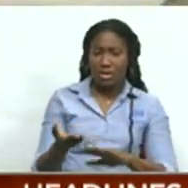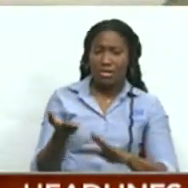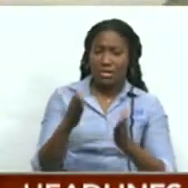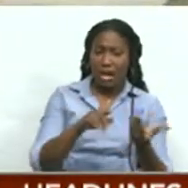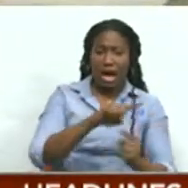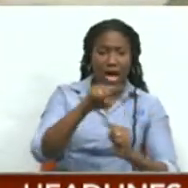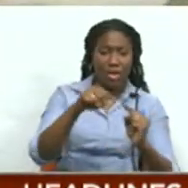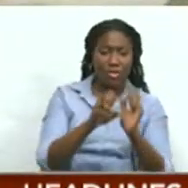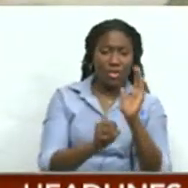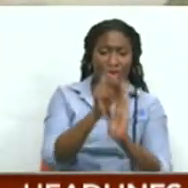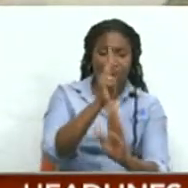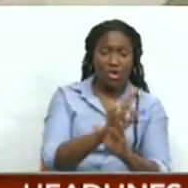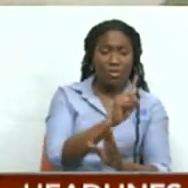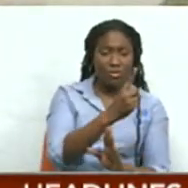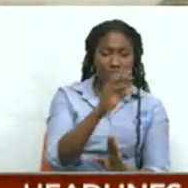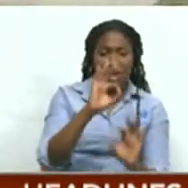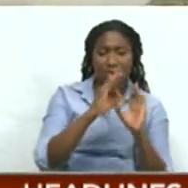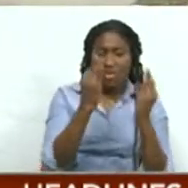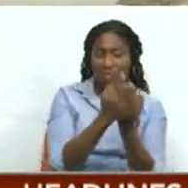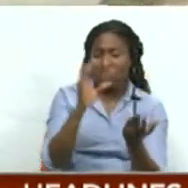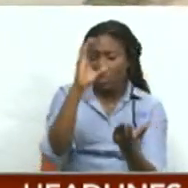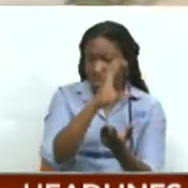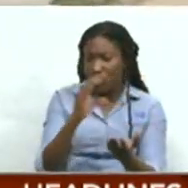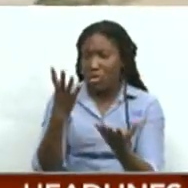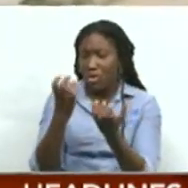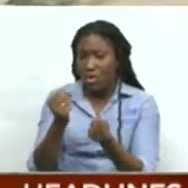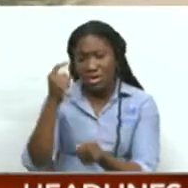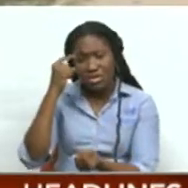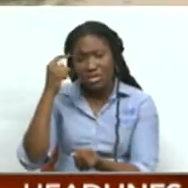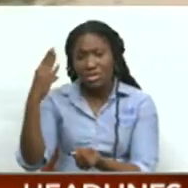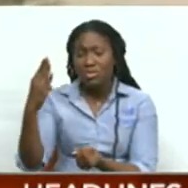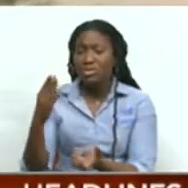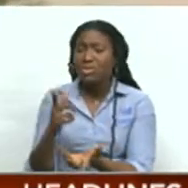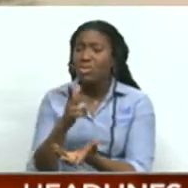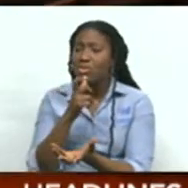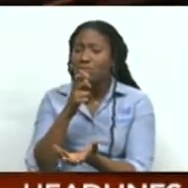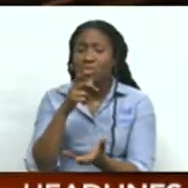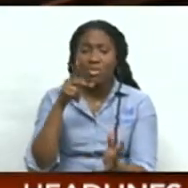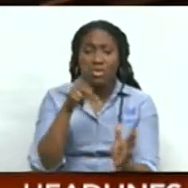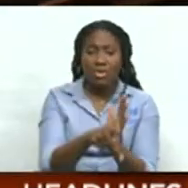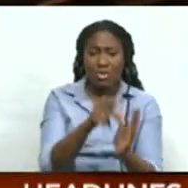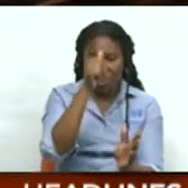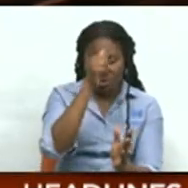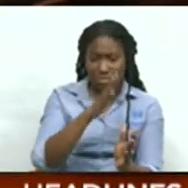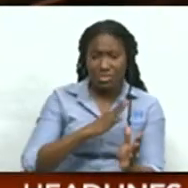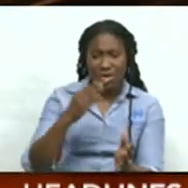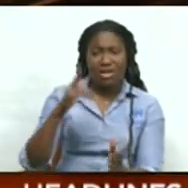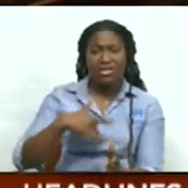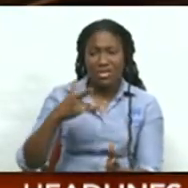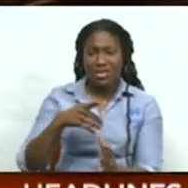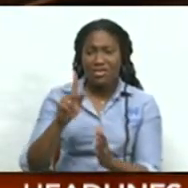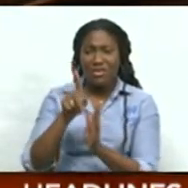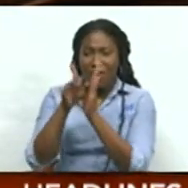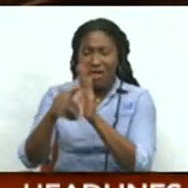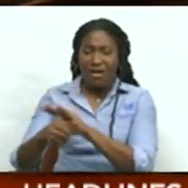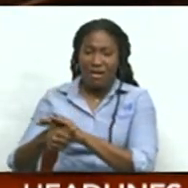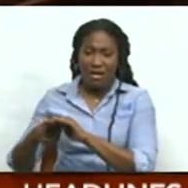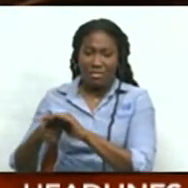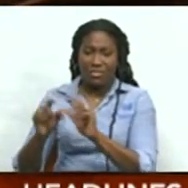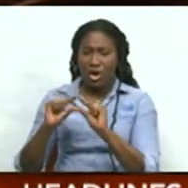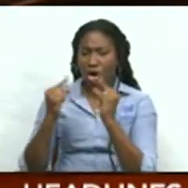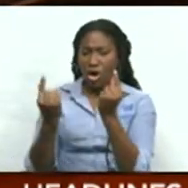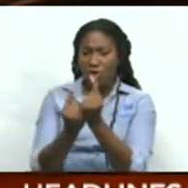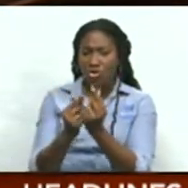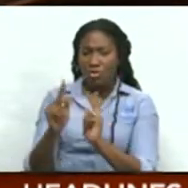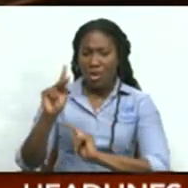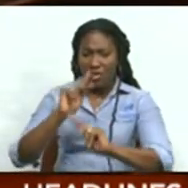them get justice as they believe the killers will not come forward. On Easter Monday, Ramisa was accosted by a group of people and beaten to